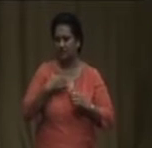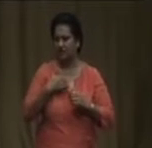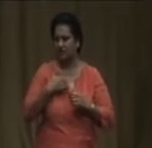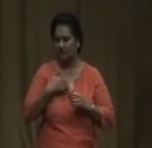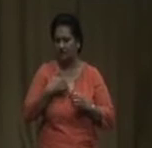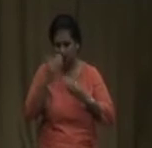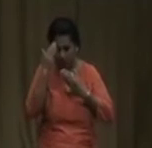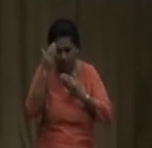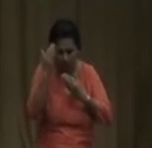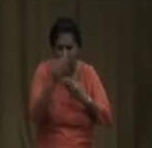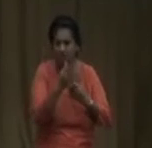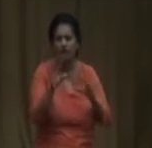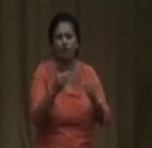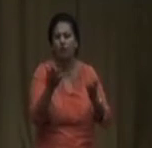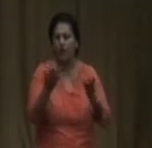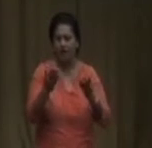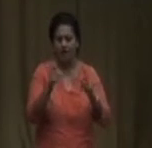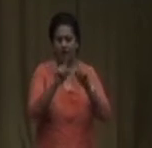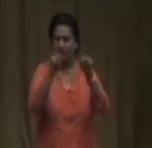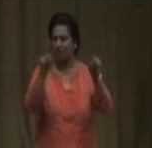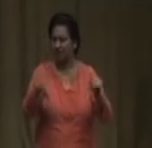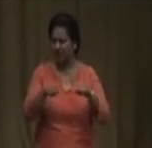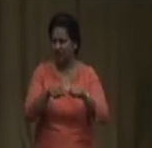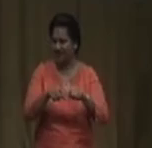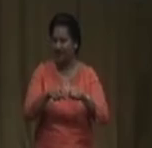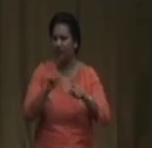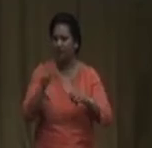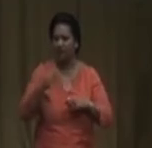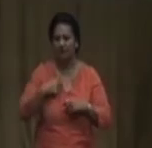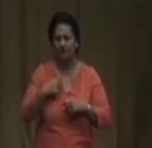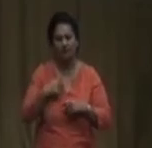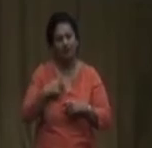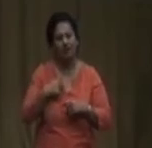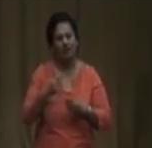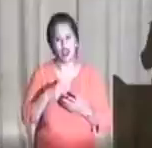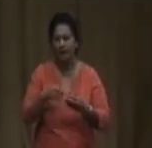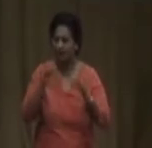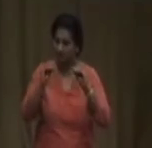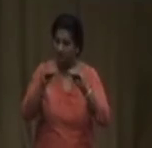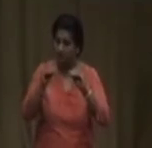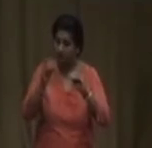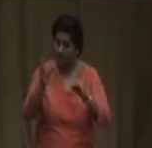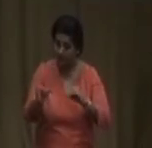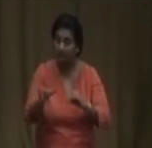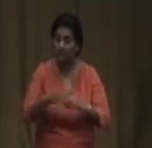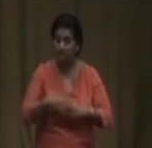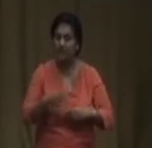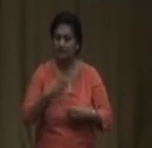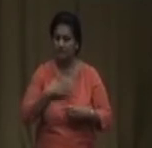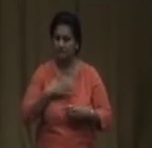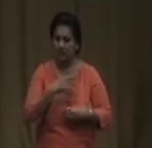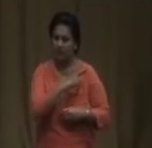actually acknowledge those sources. But as an academic, I feel it is our ethical